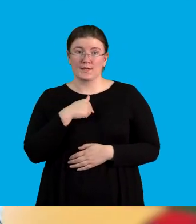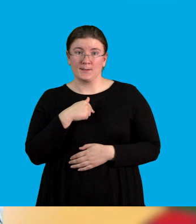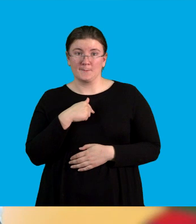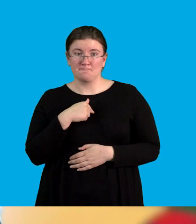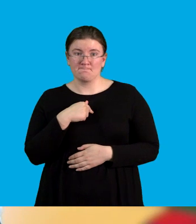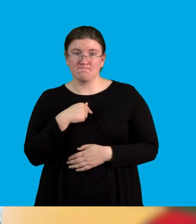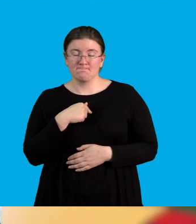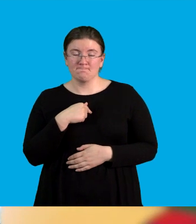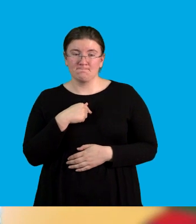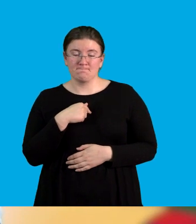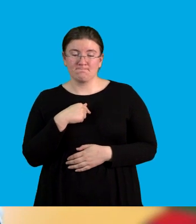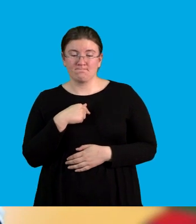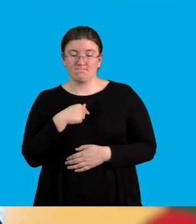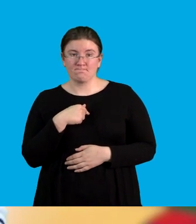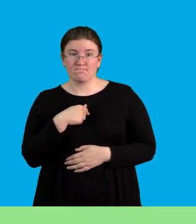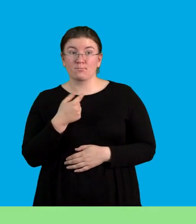measuring